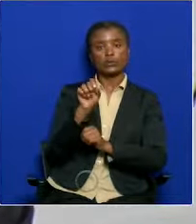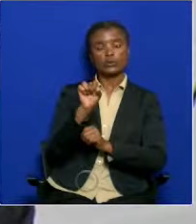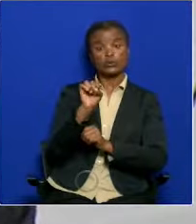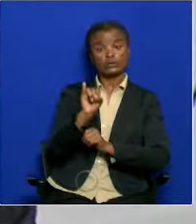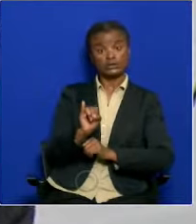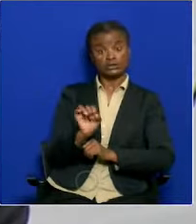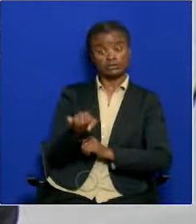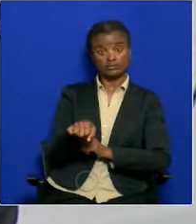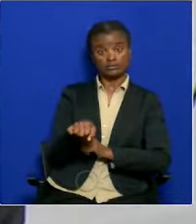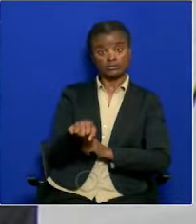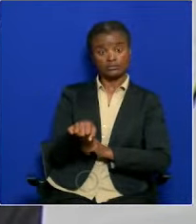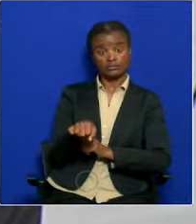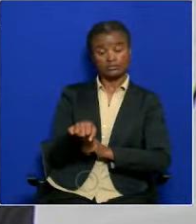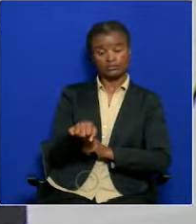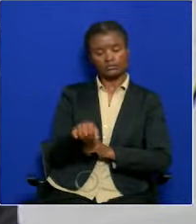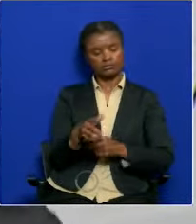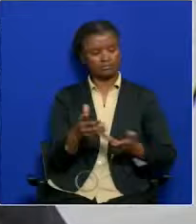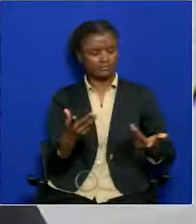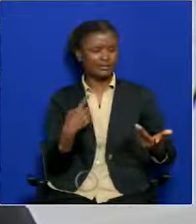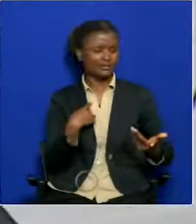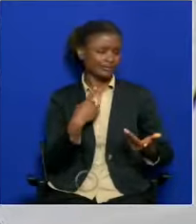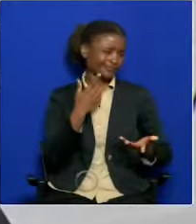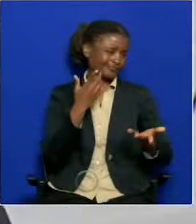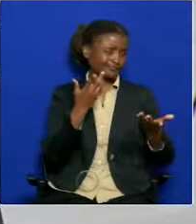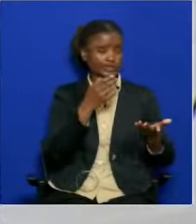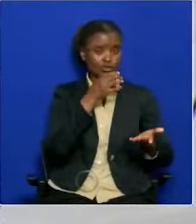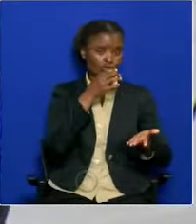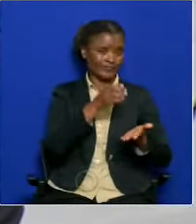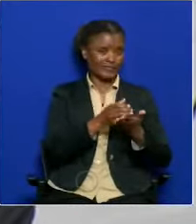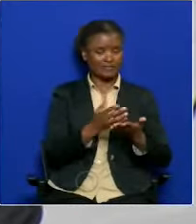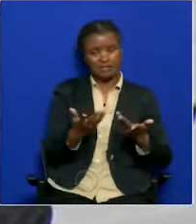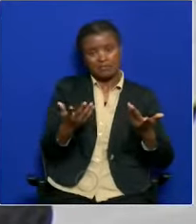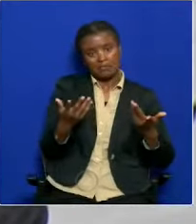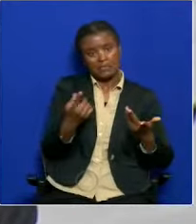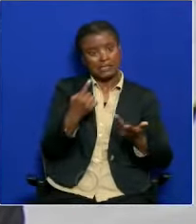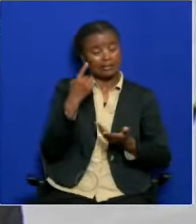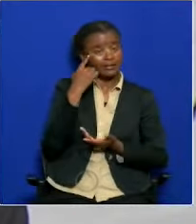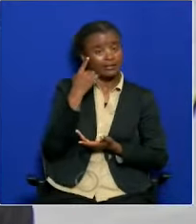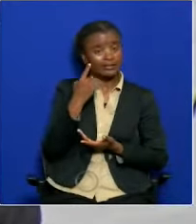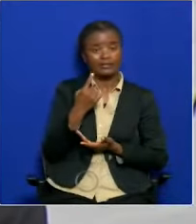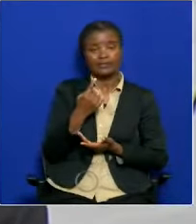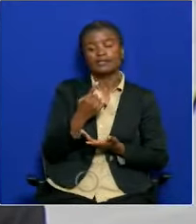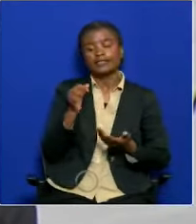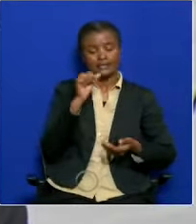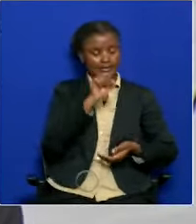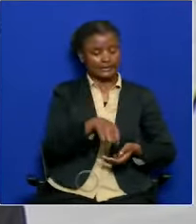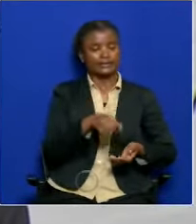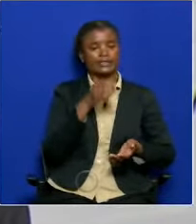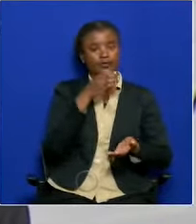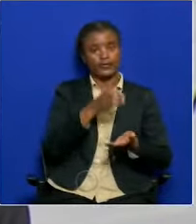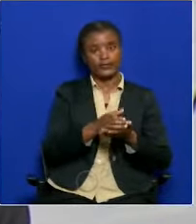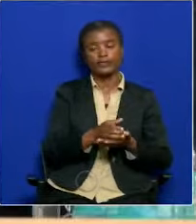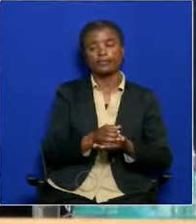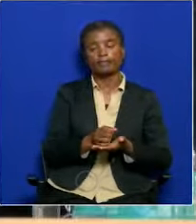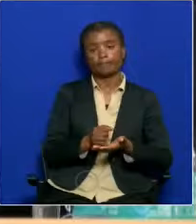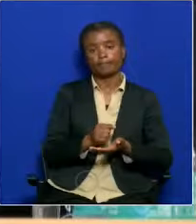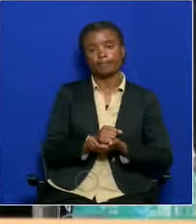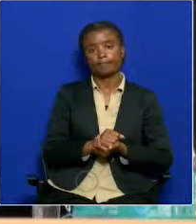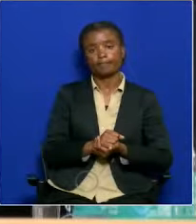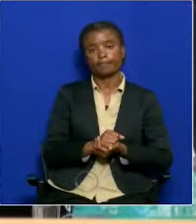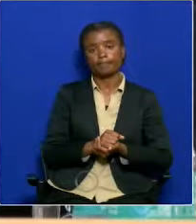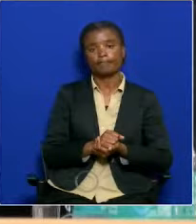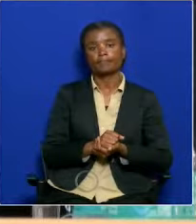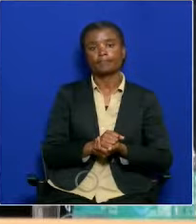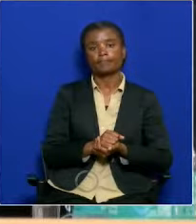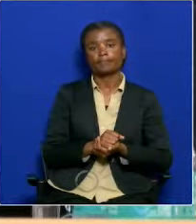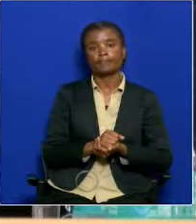I guess so, I confirm. I You don't guess know so? them by head. Yes, I confirm. Yes, they do. And